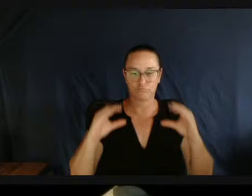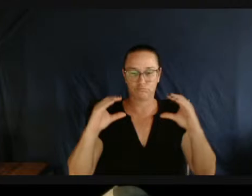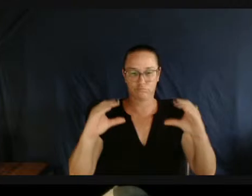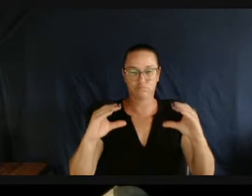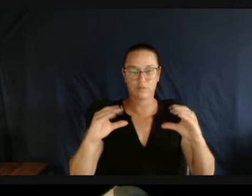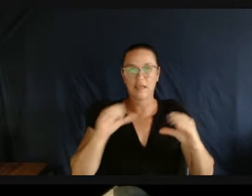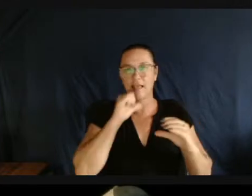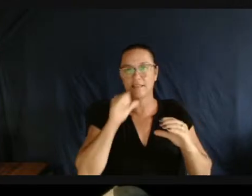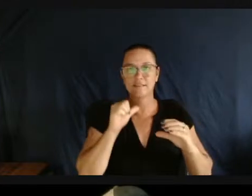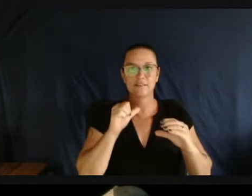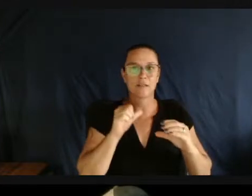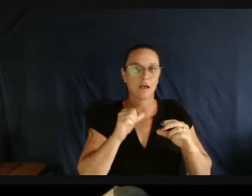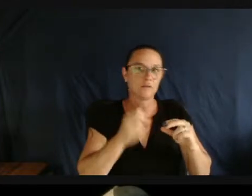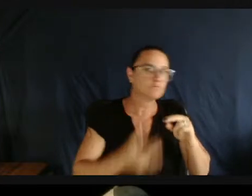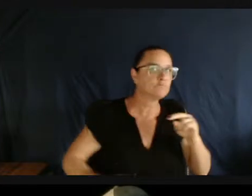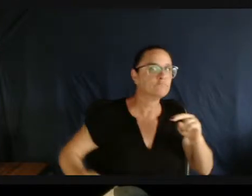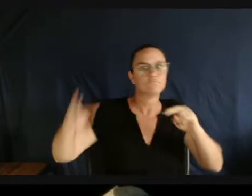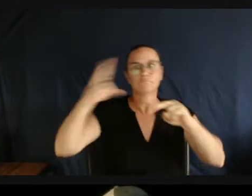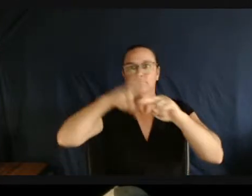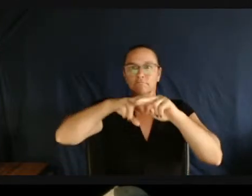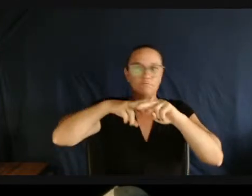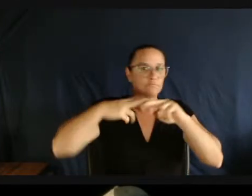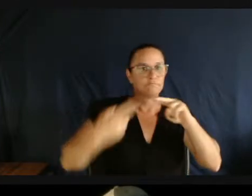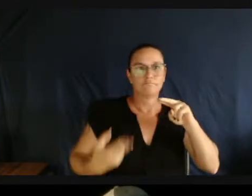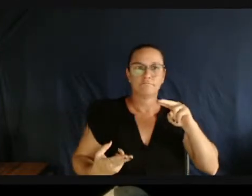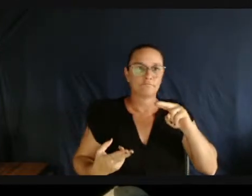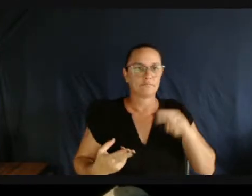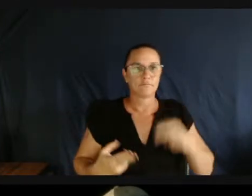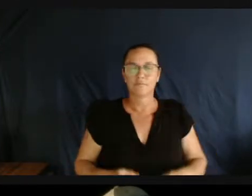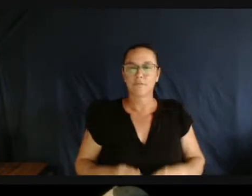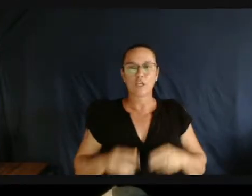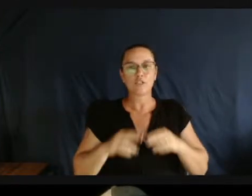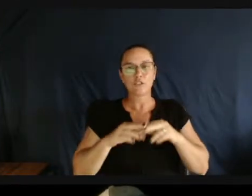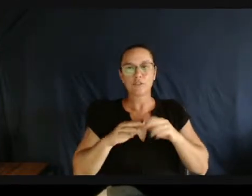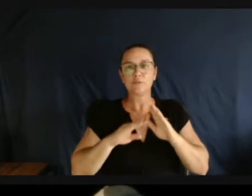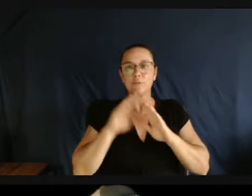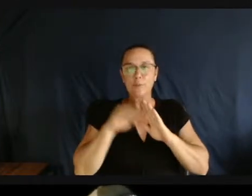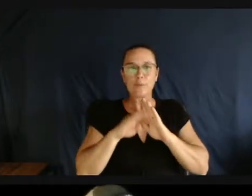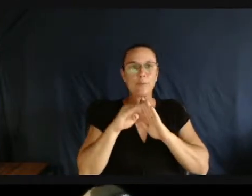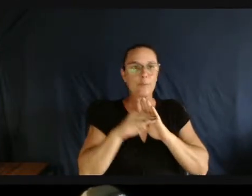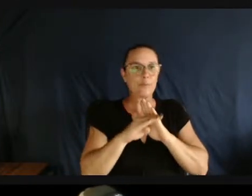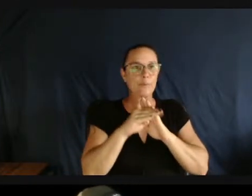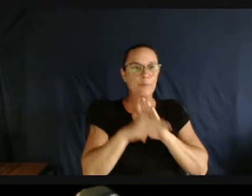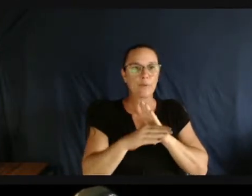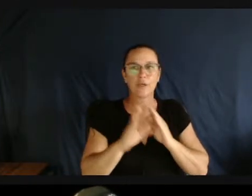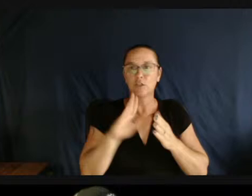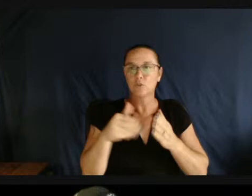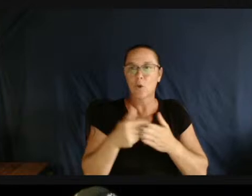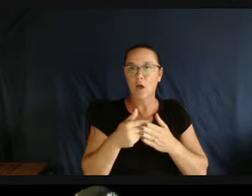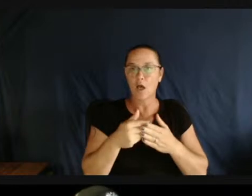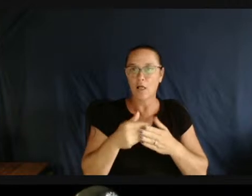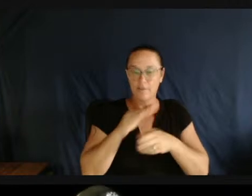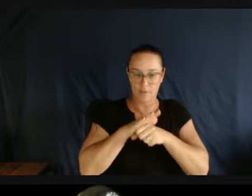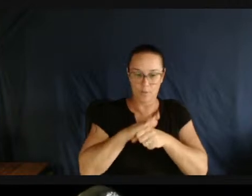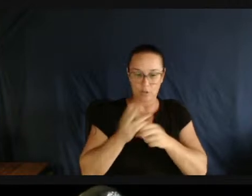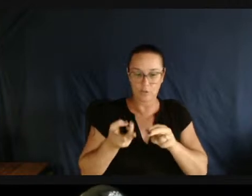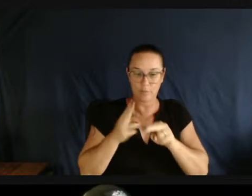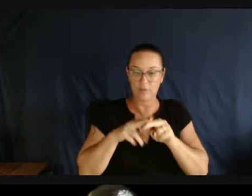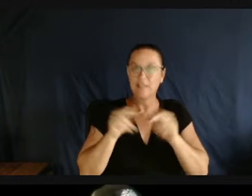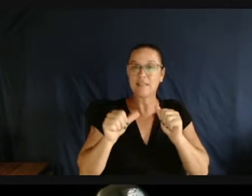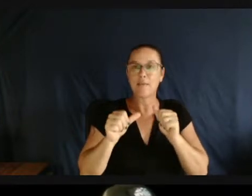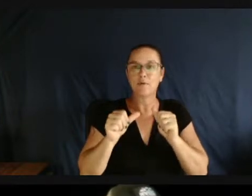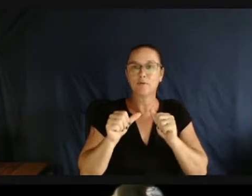going up or down by any of my estimation here, which means that all the magma coming in, all the pressure building is all able to release.